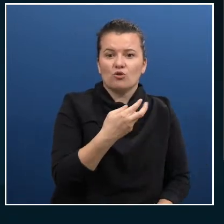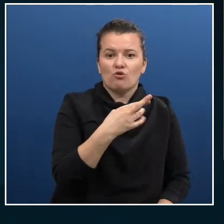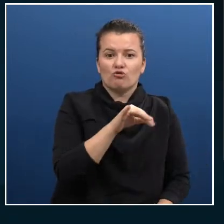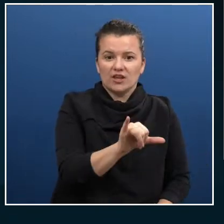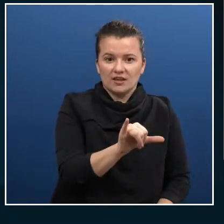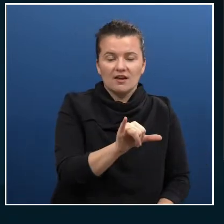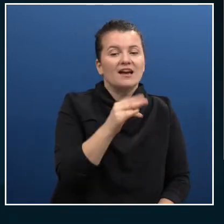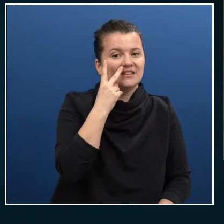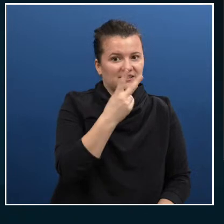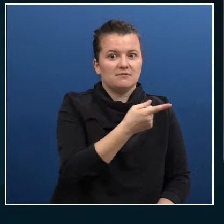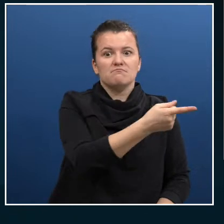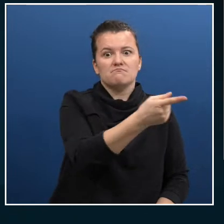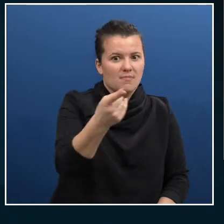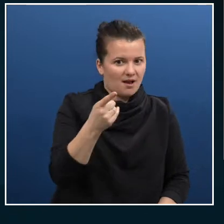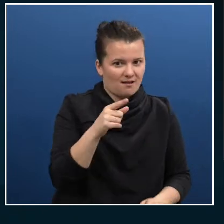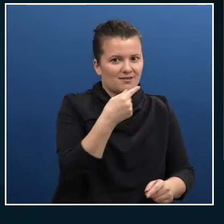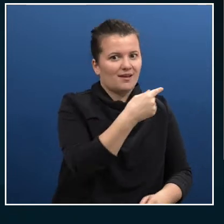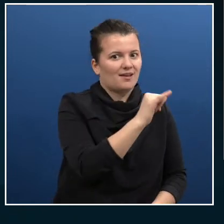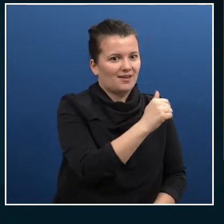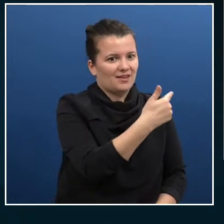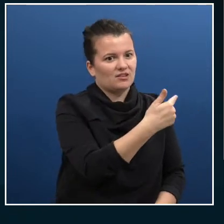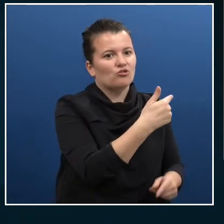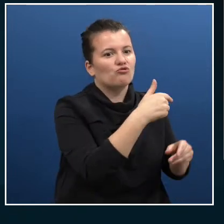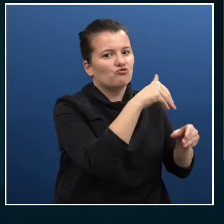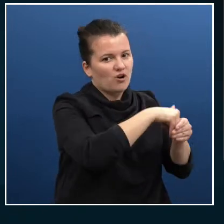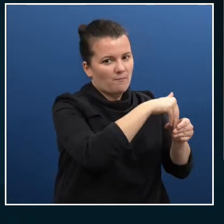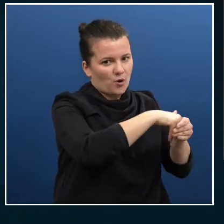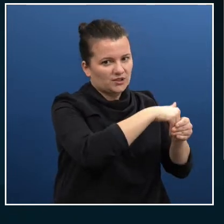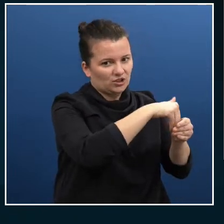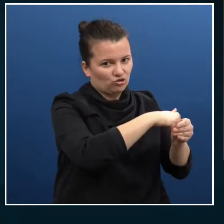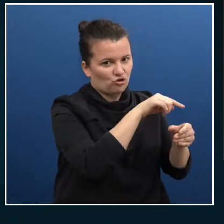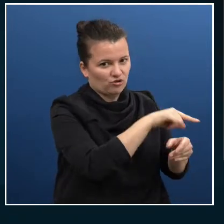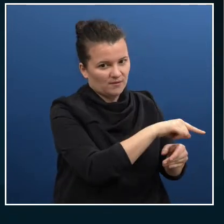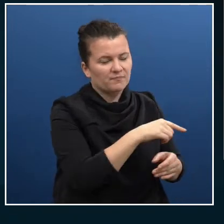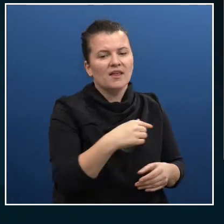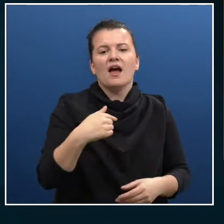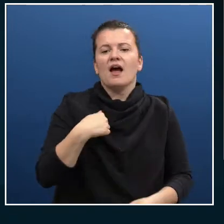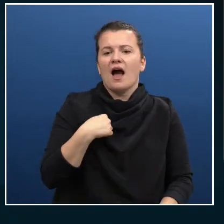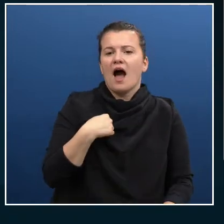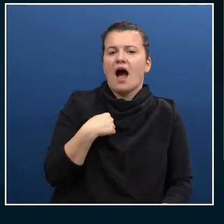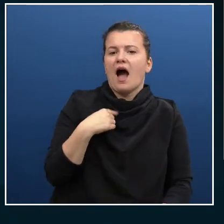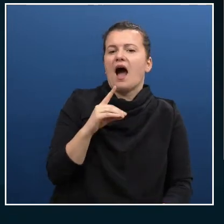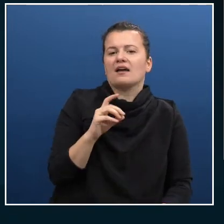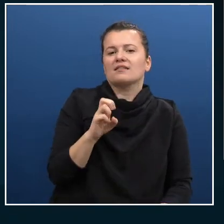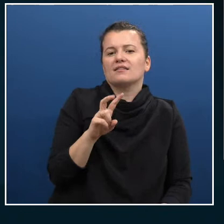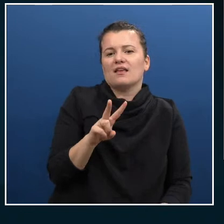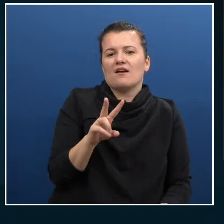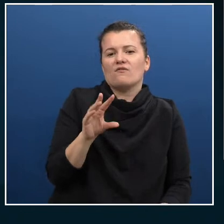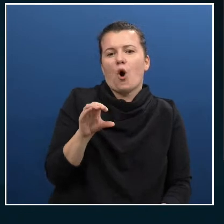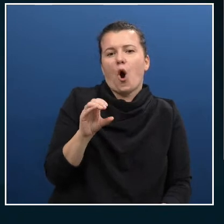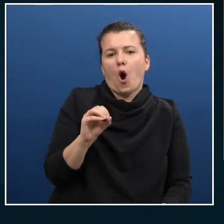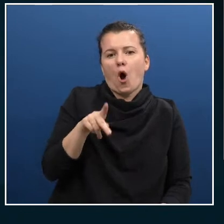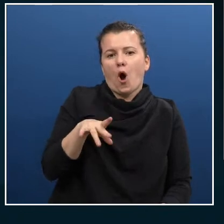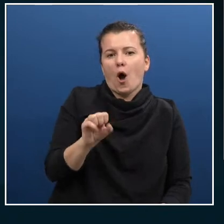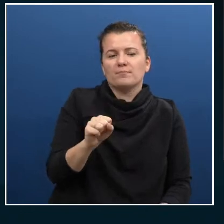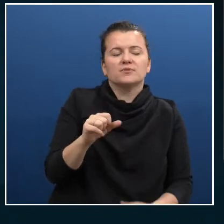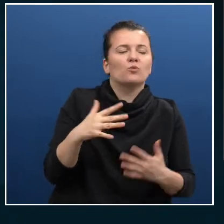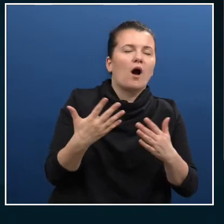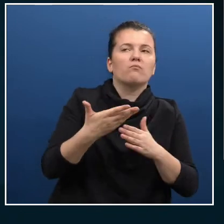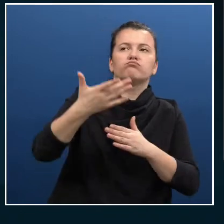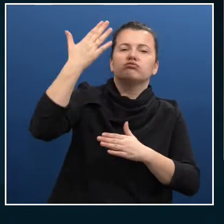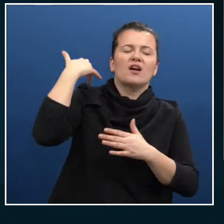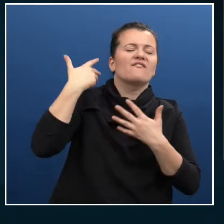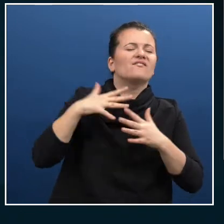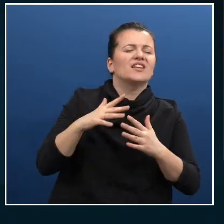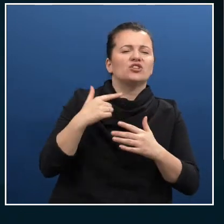repository. I use the DevOps because it's already started some long ago,